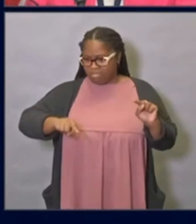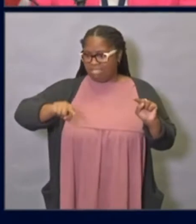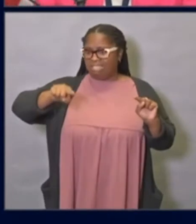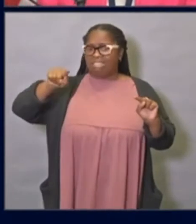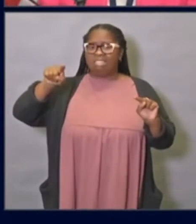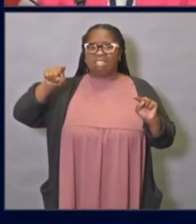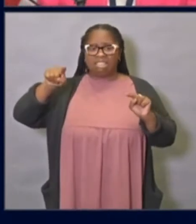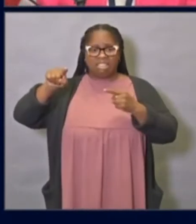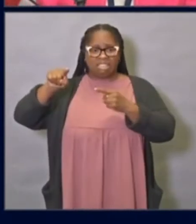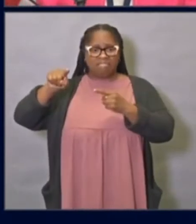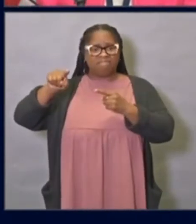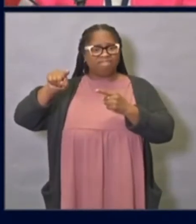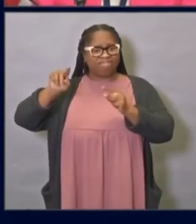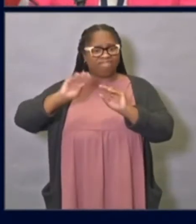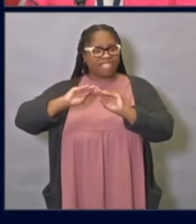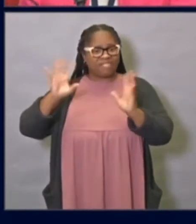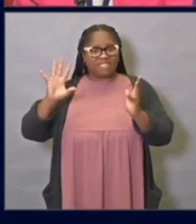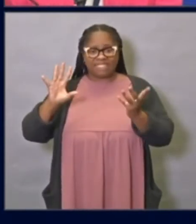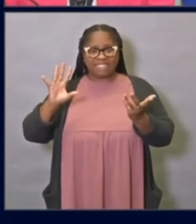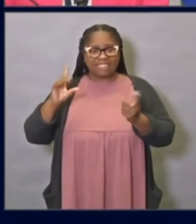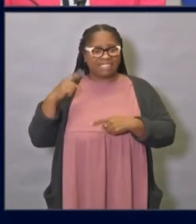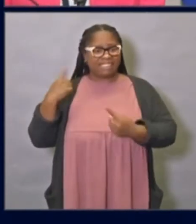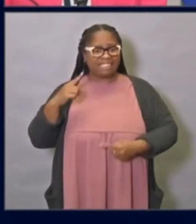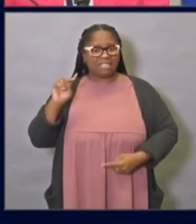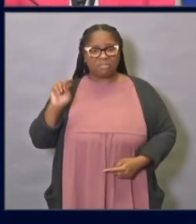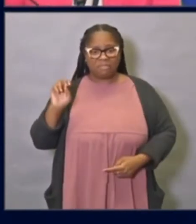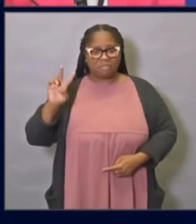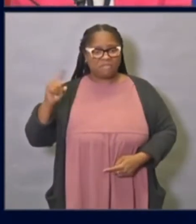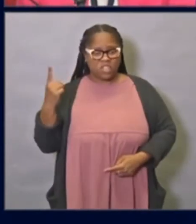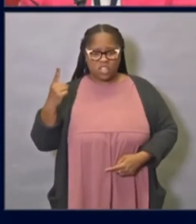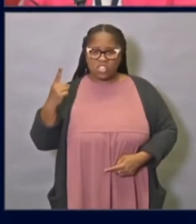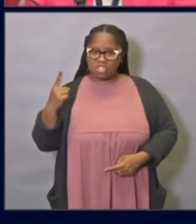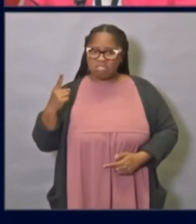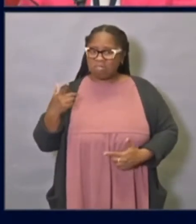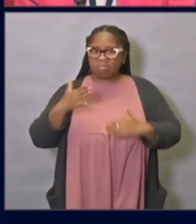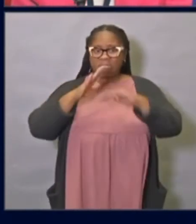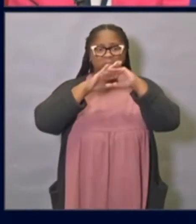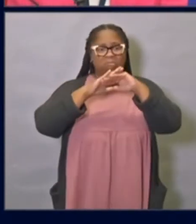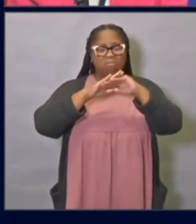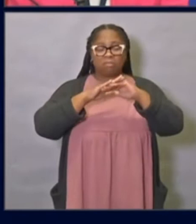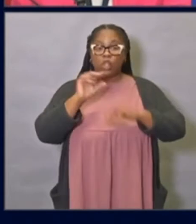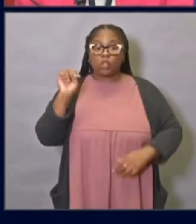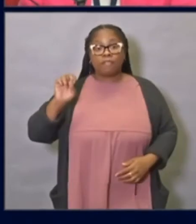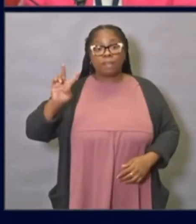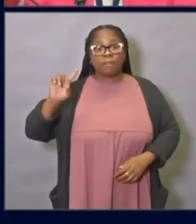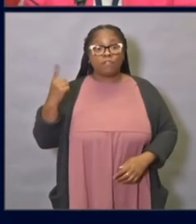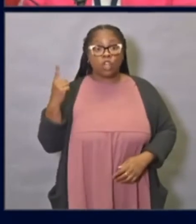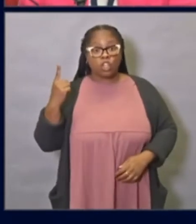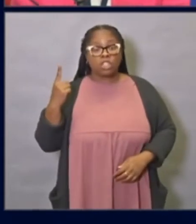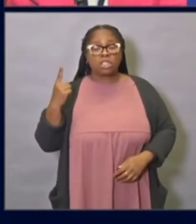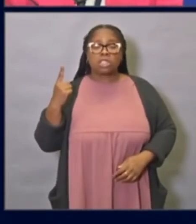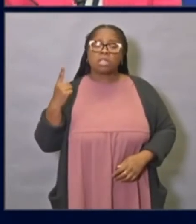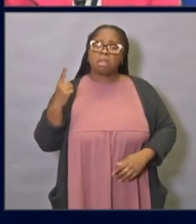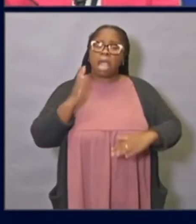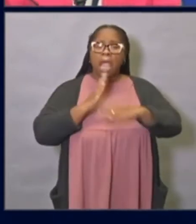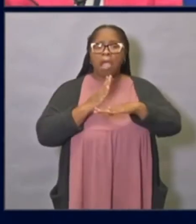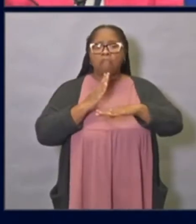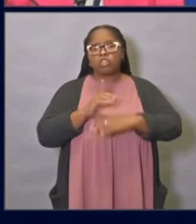has been particularly pronounced since November 1st. On that day, the average daily cases were a little